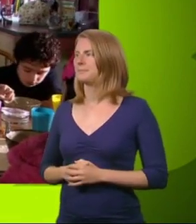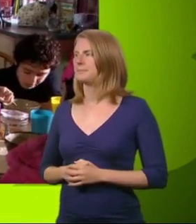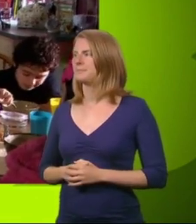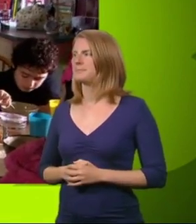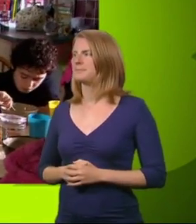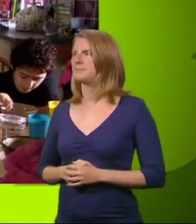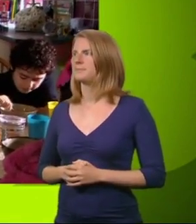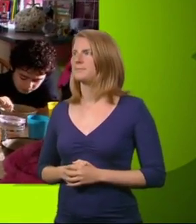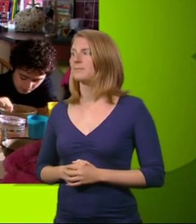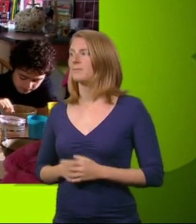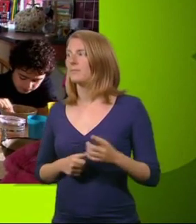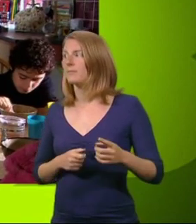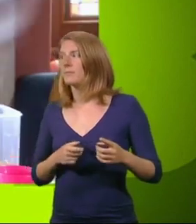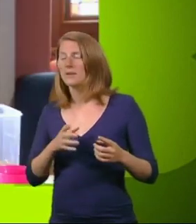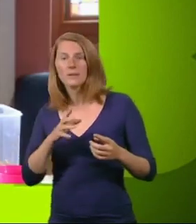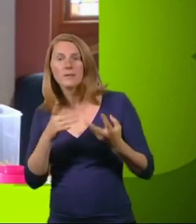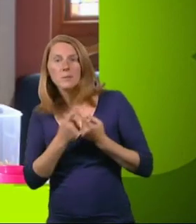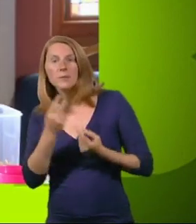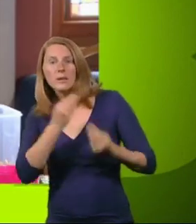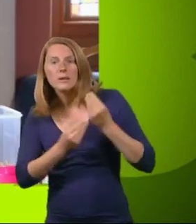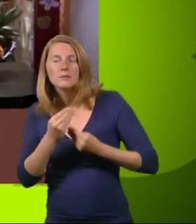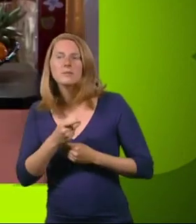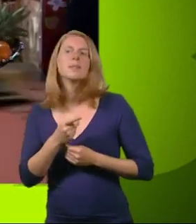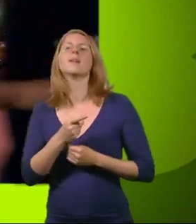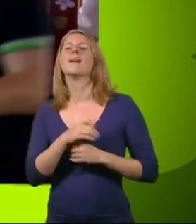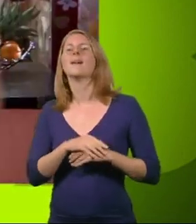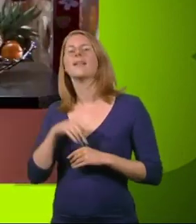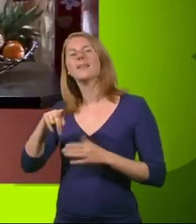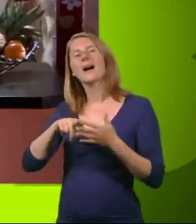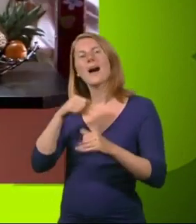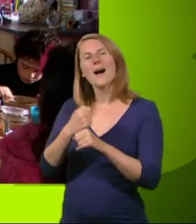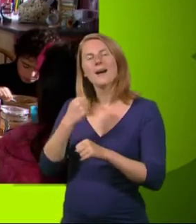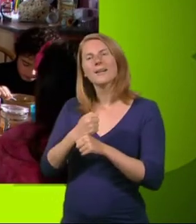Ade, you have something too, eh? Hmm? That's an egg.